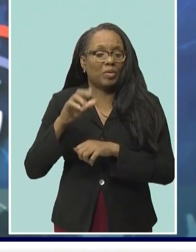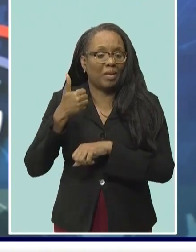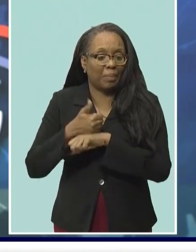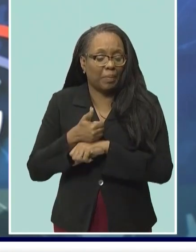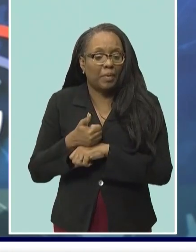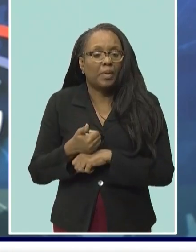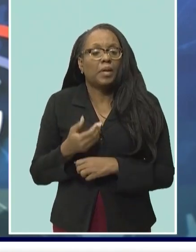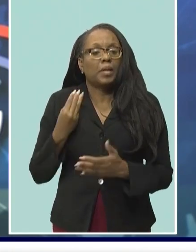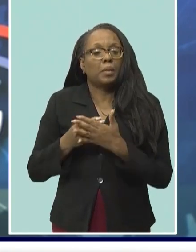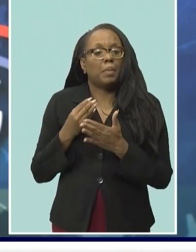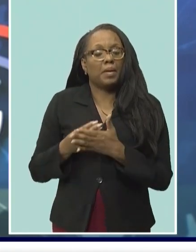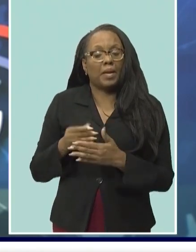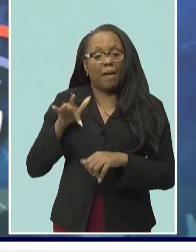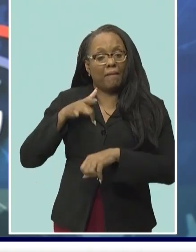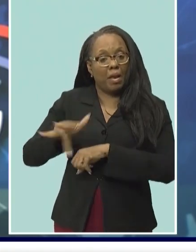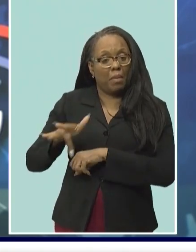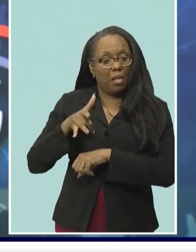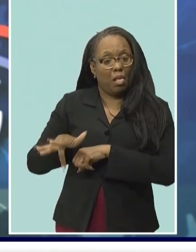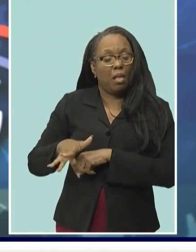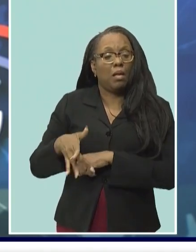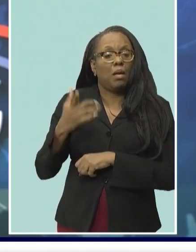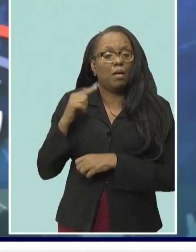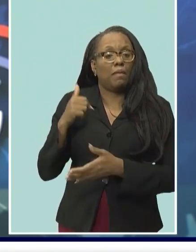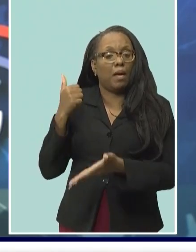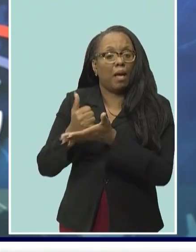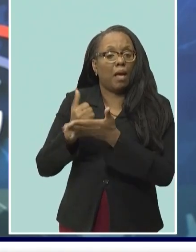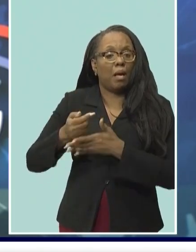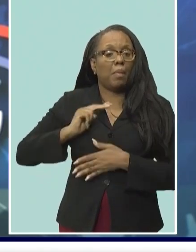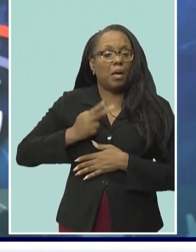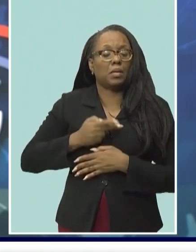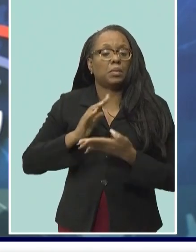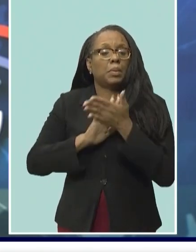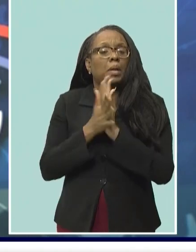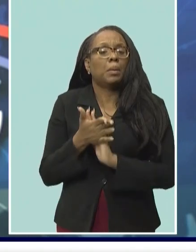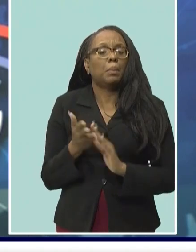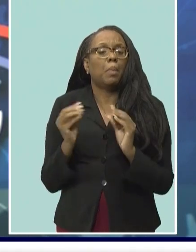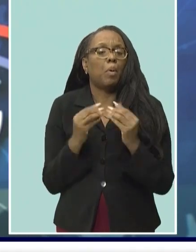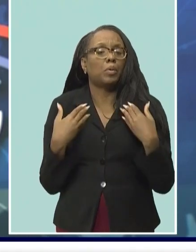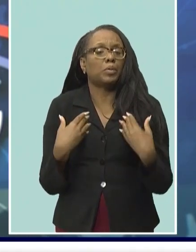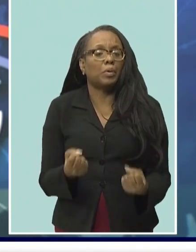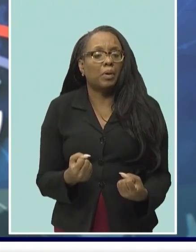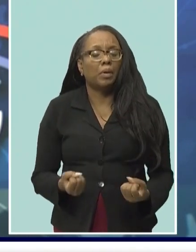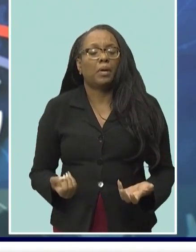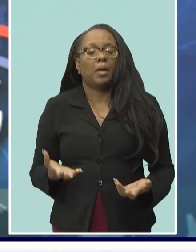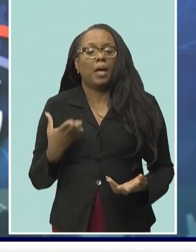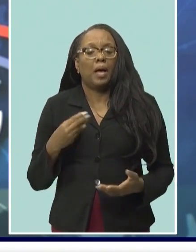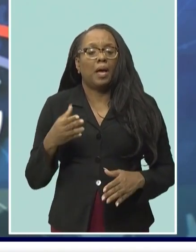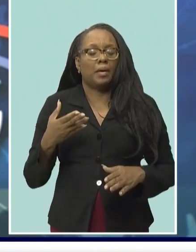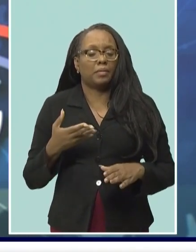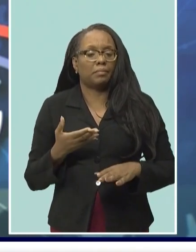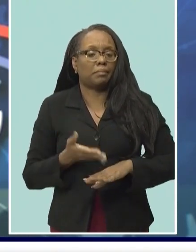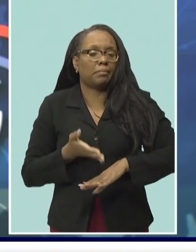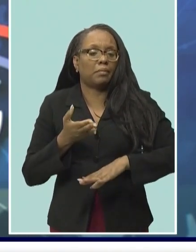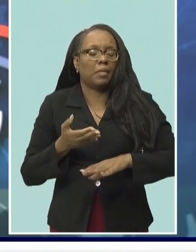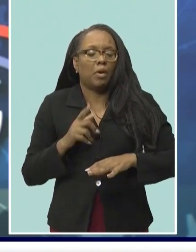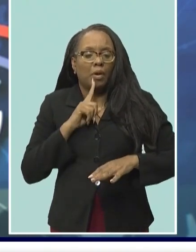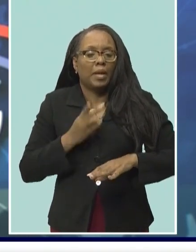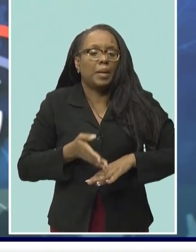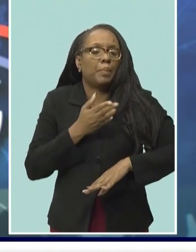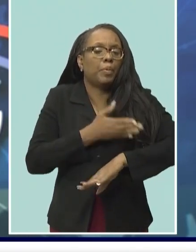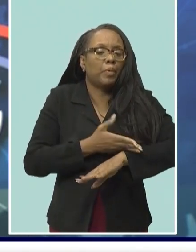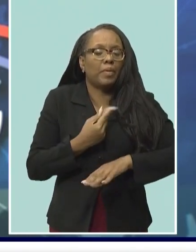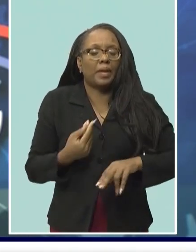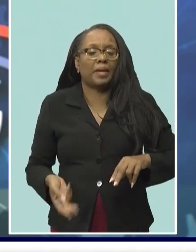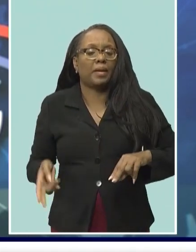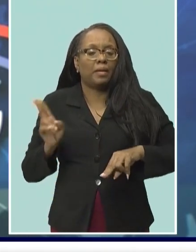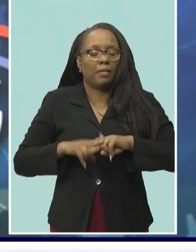to maintain and strengthen macroeconomic stability, support the structural reform agenda, and increase resilience to climate change. Ms.